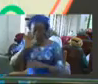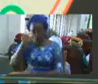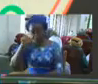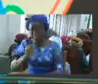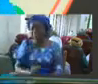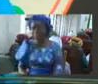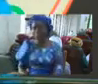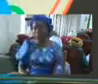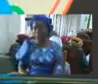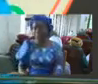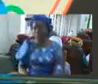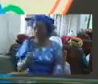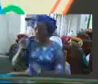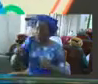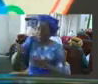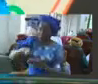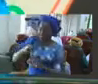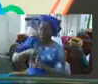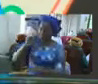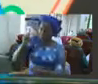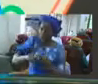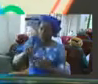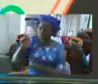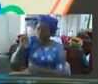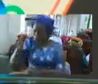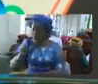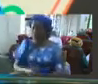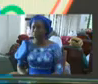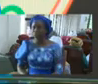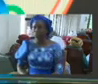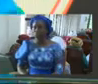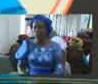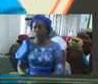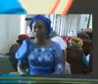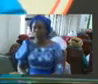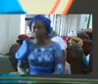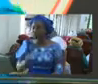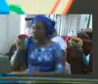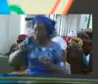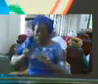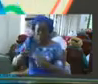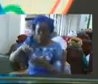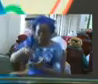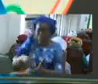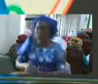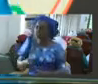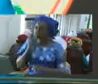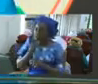you can read it from verse 1 to 21. Exodus 15 from verse 1 to 21. They were just praising God.